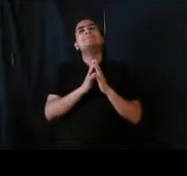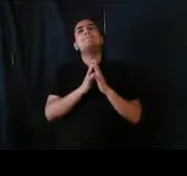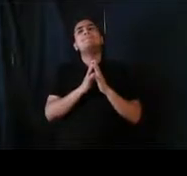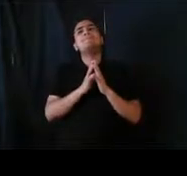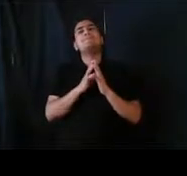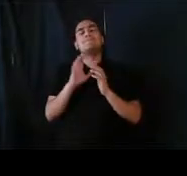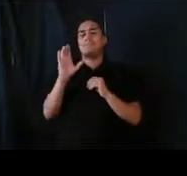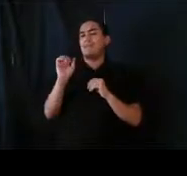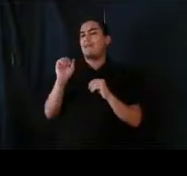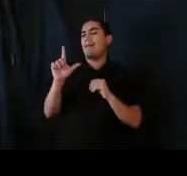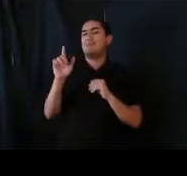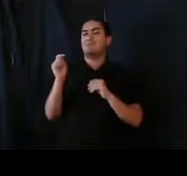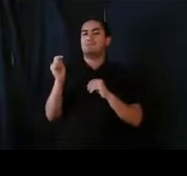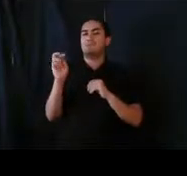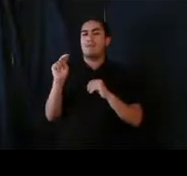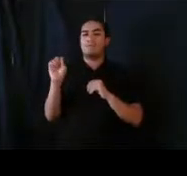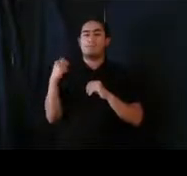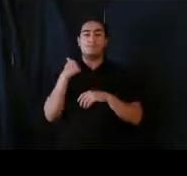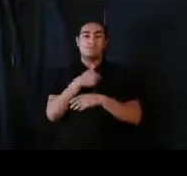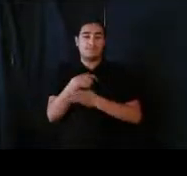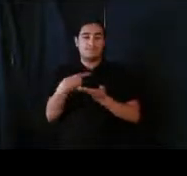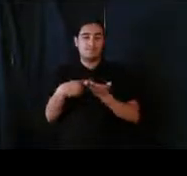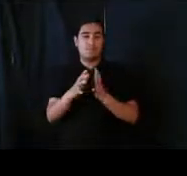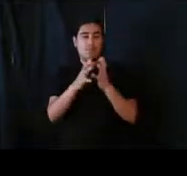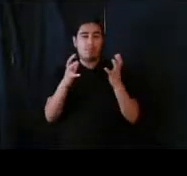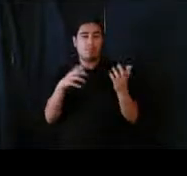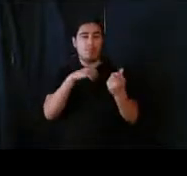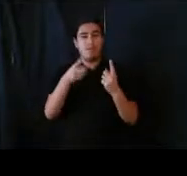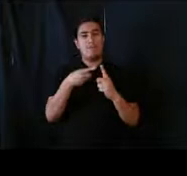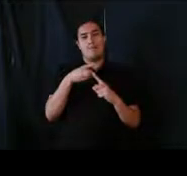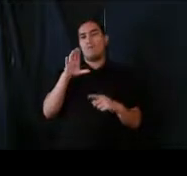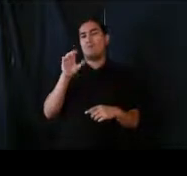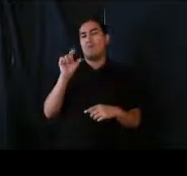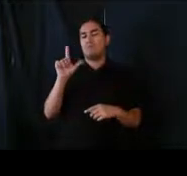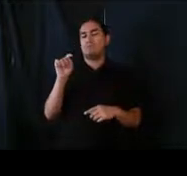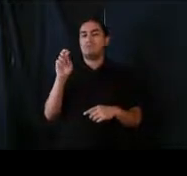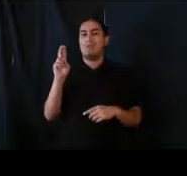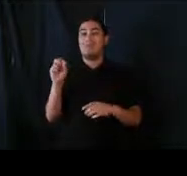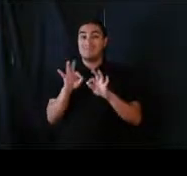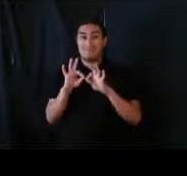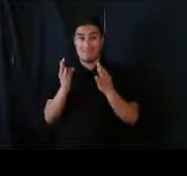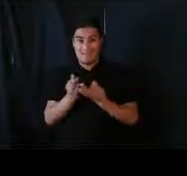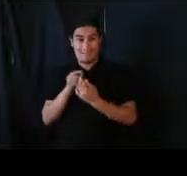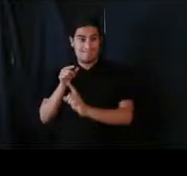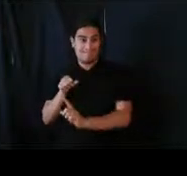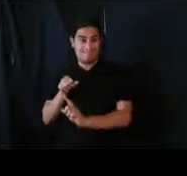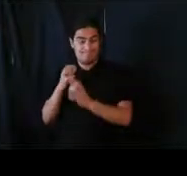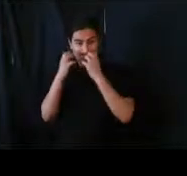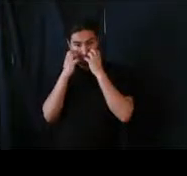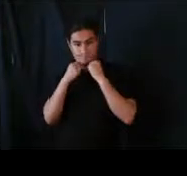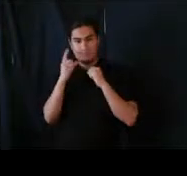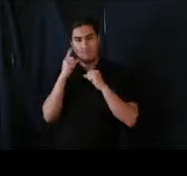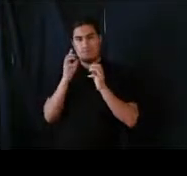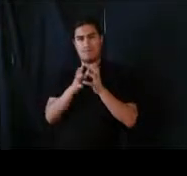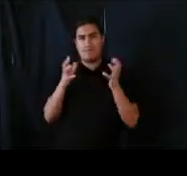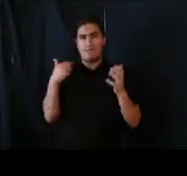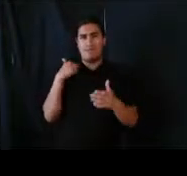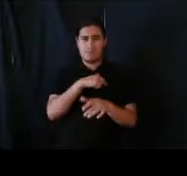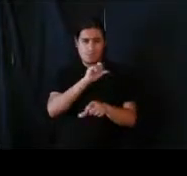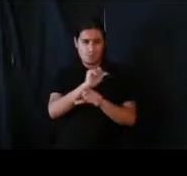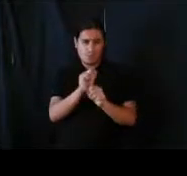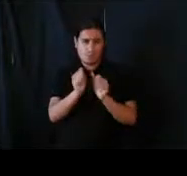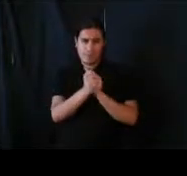caltrans we talk a lot about the caltrans family and it's it's a real thing and you know because a lot of us we work together